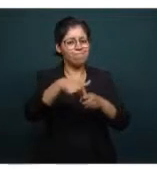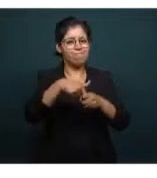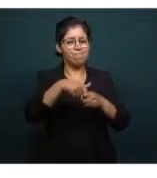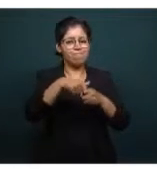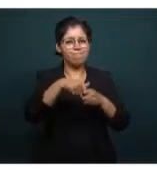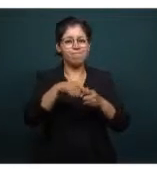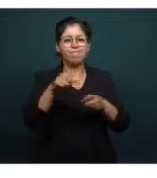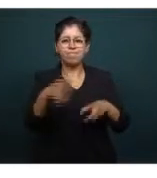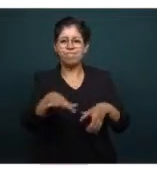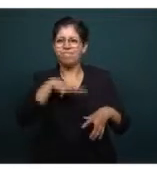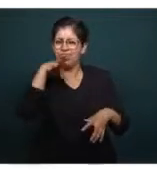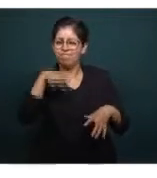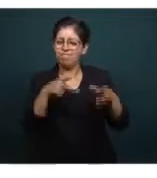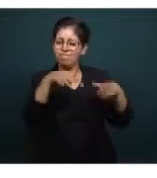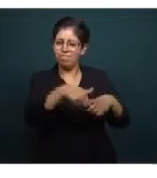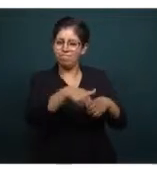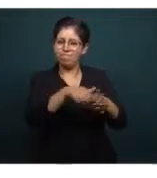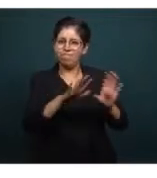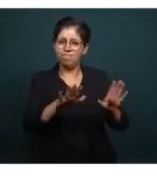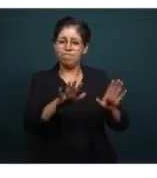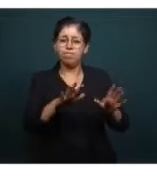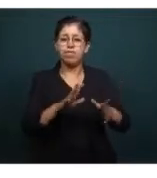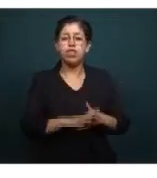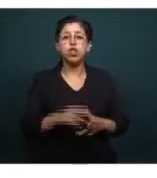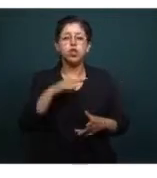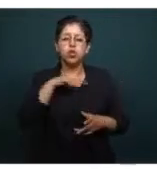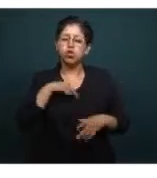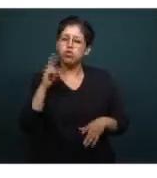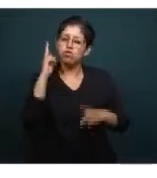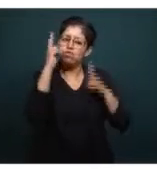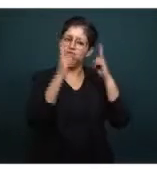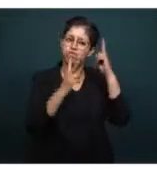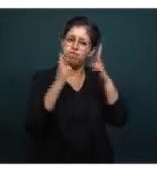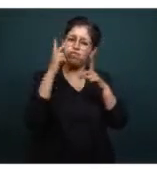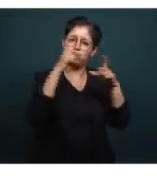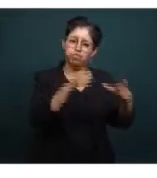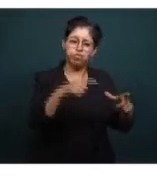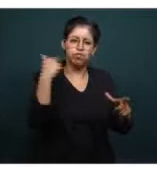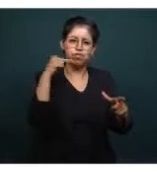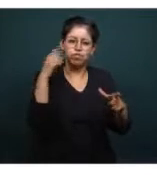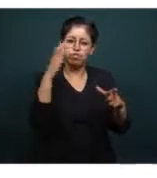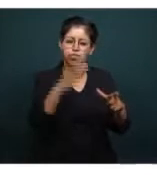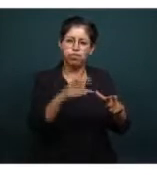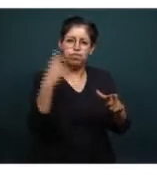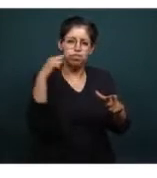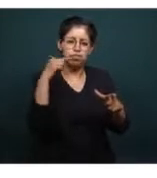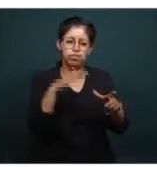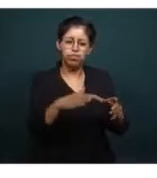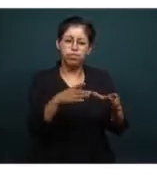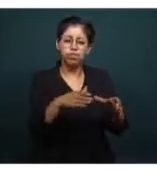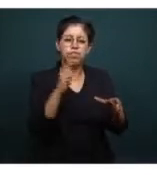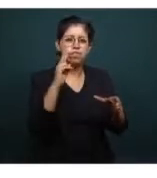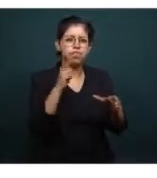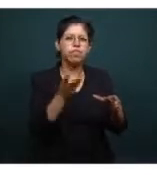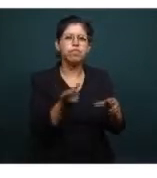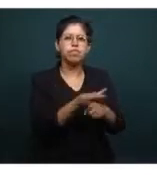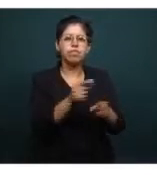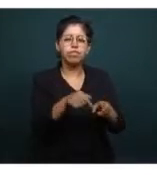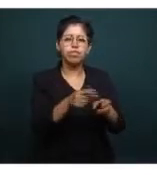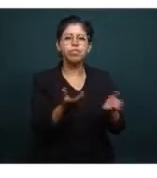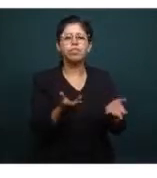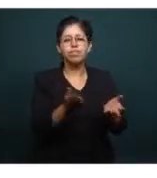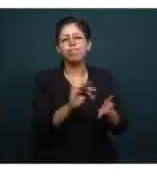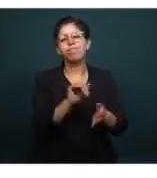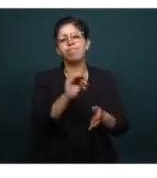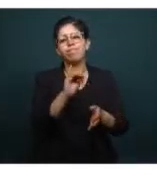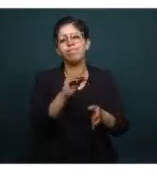Son some lack of 459 visitas. calibration on Una those de esas pumps. visitas pues atendió más de That was in casi 200 like